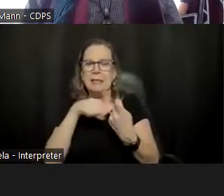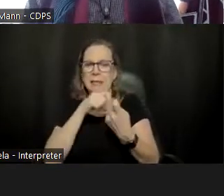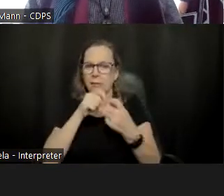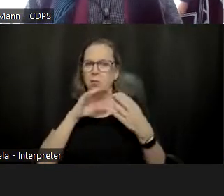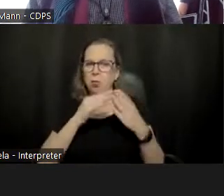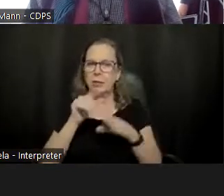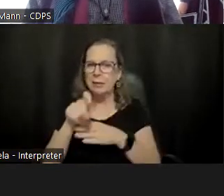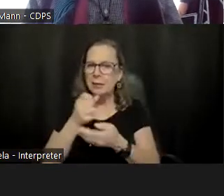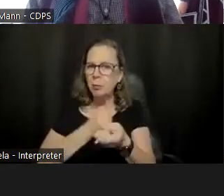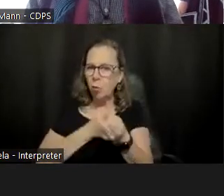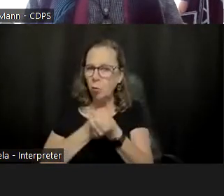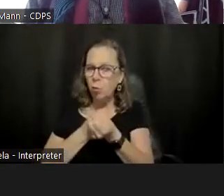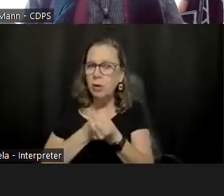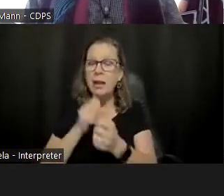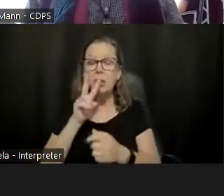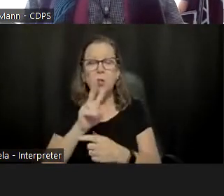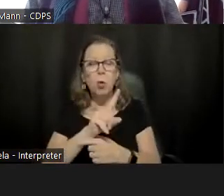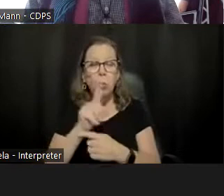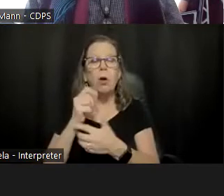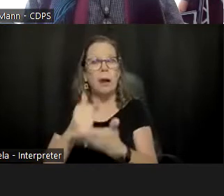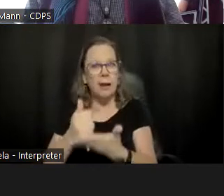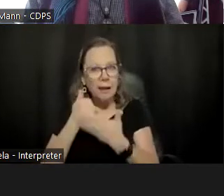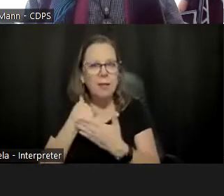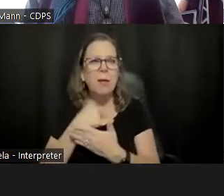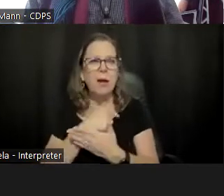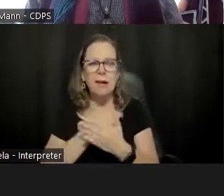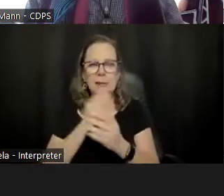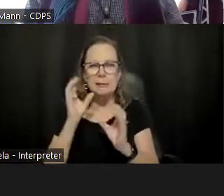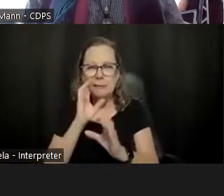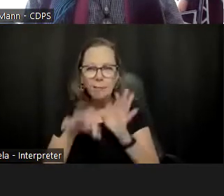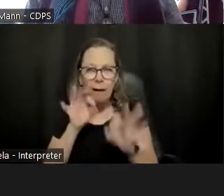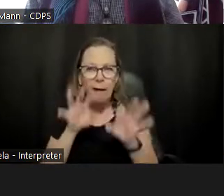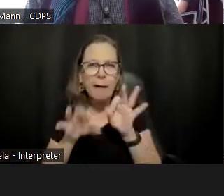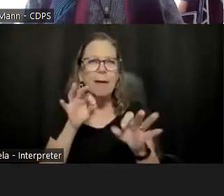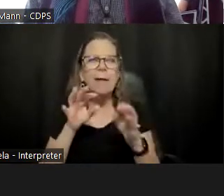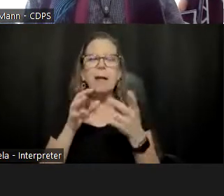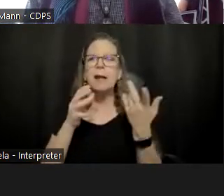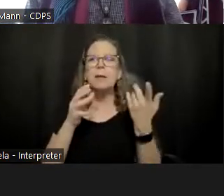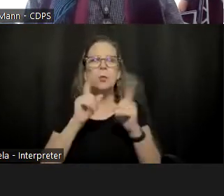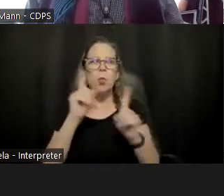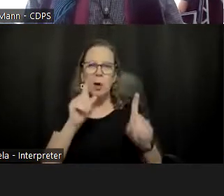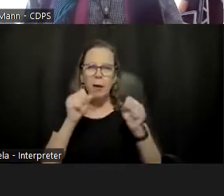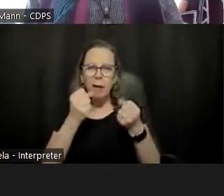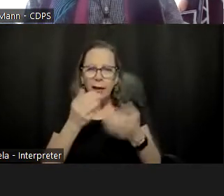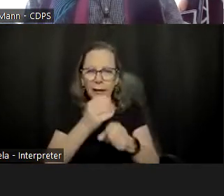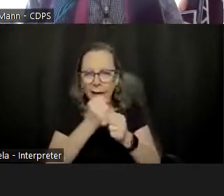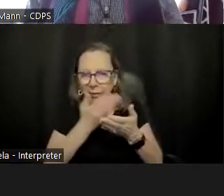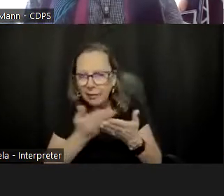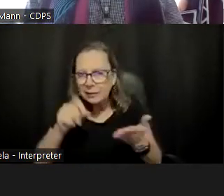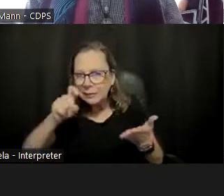needed support with. And 211 was able to help us find the resources and the opportunity to support